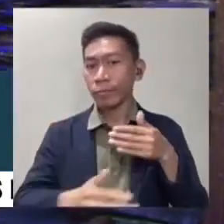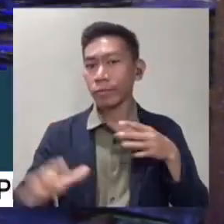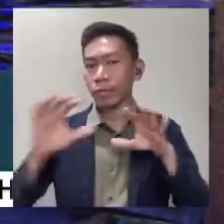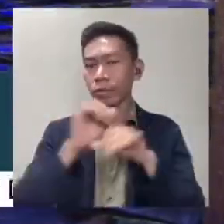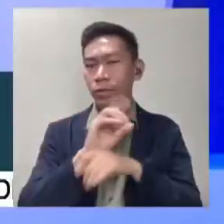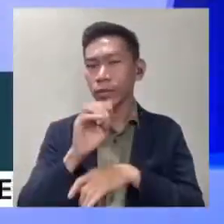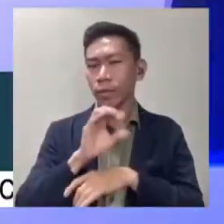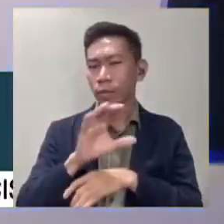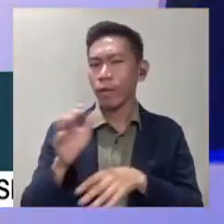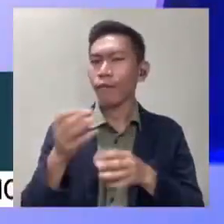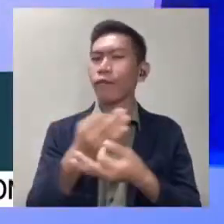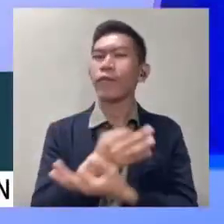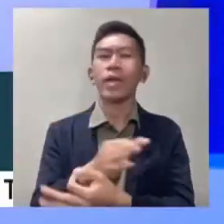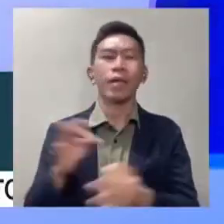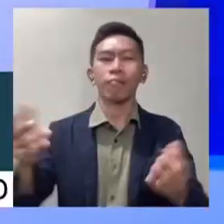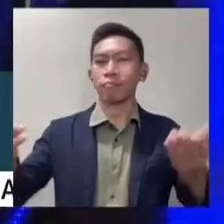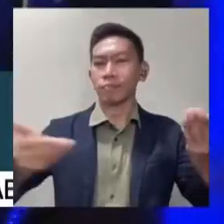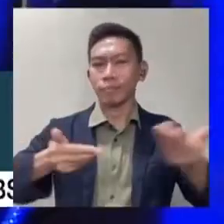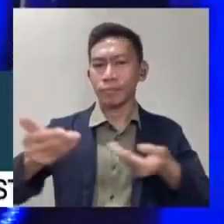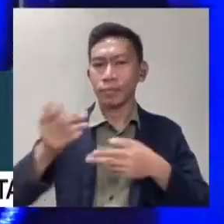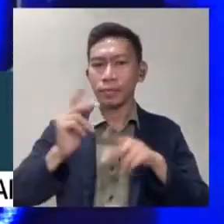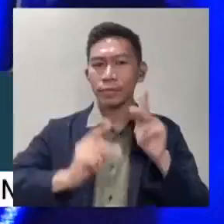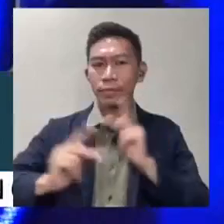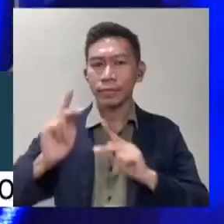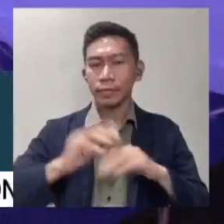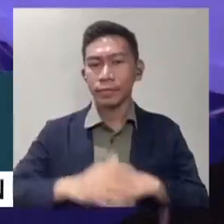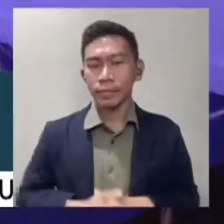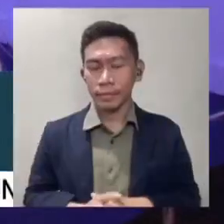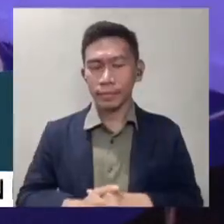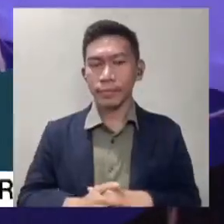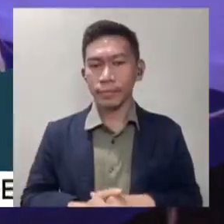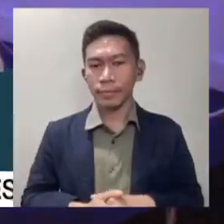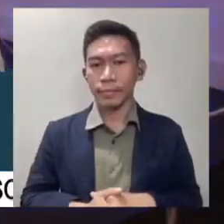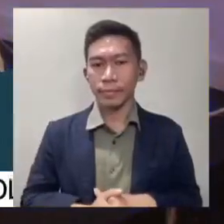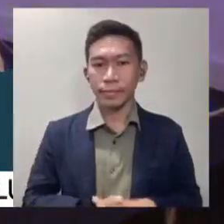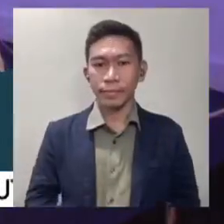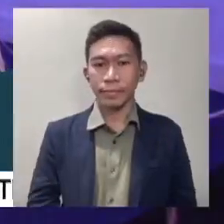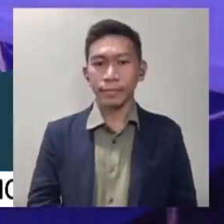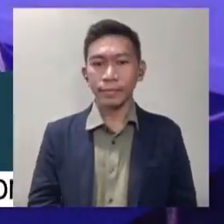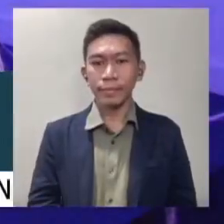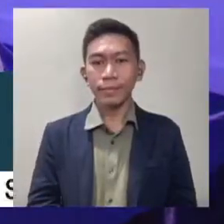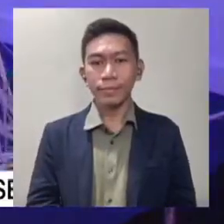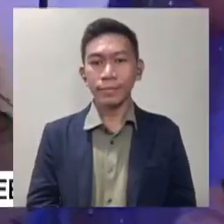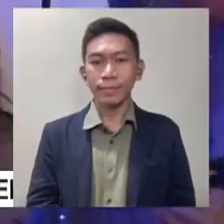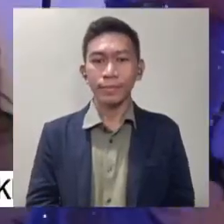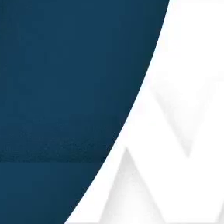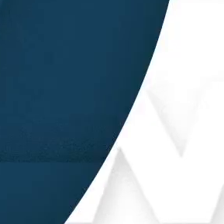is free admission for the general public. Gretchen Fulido, ABS-CBN News.